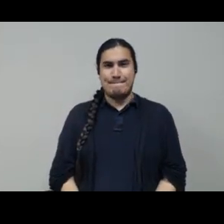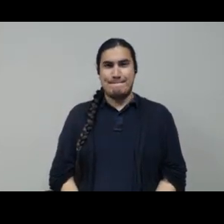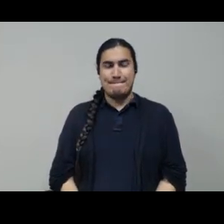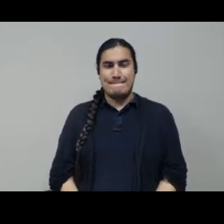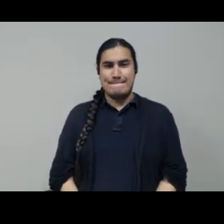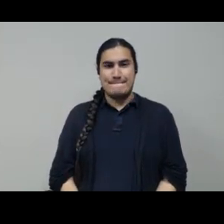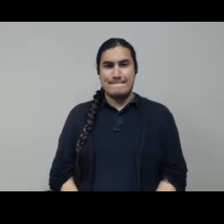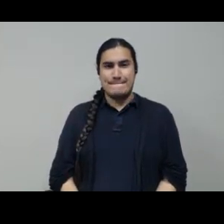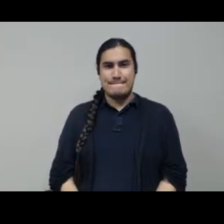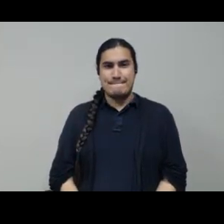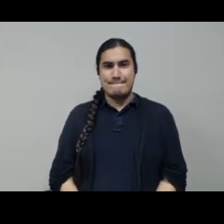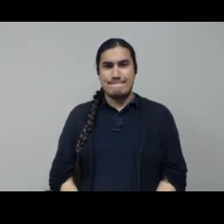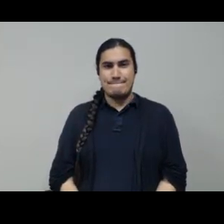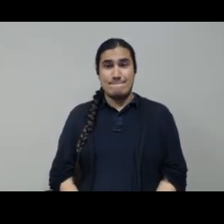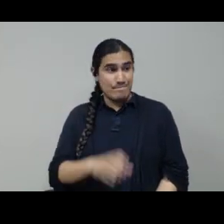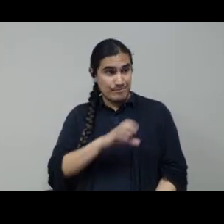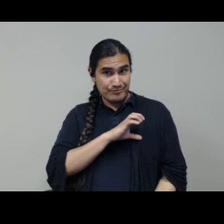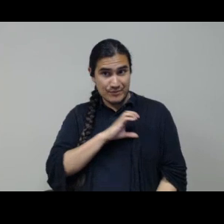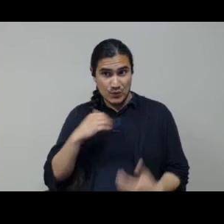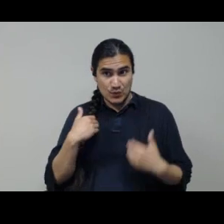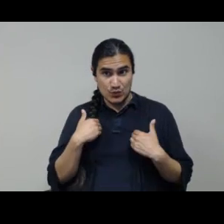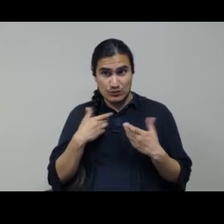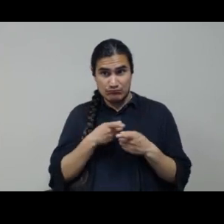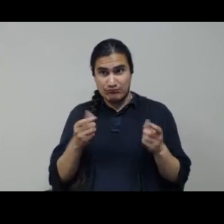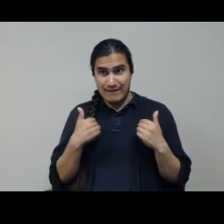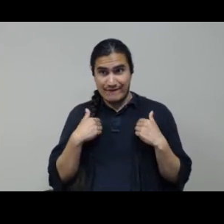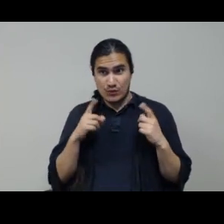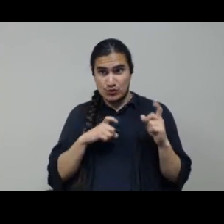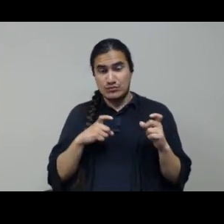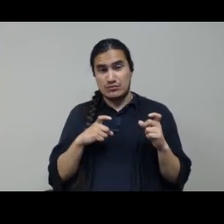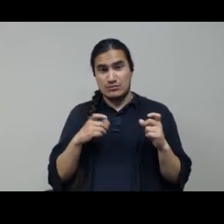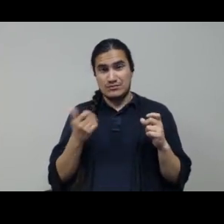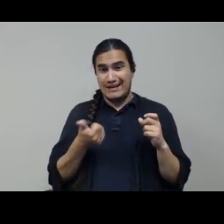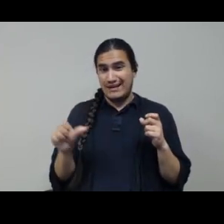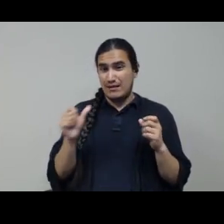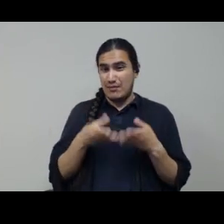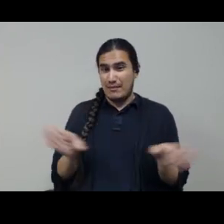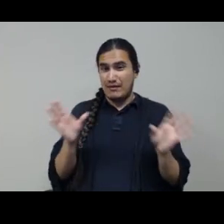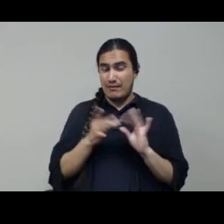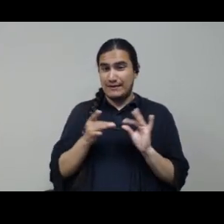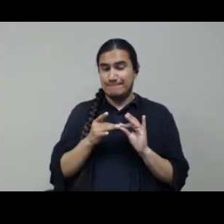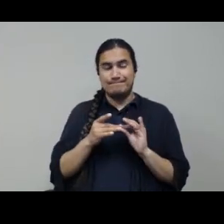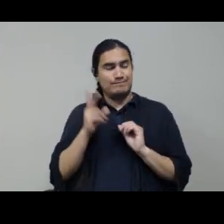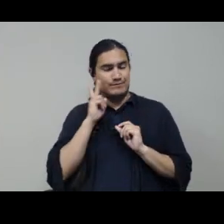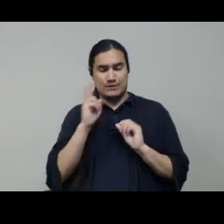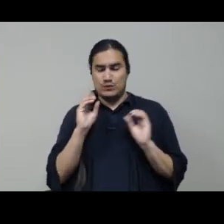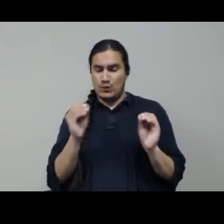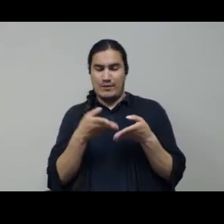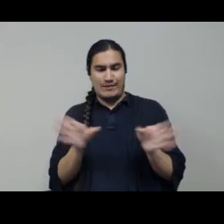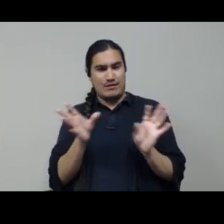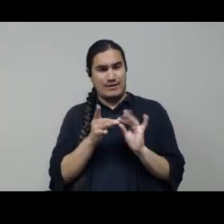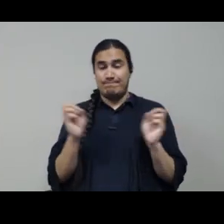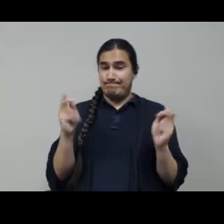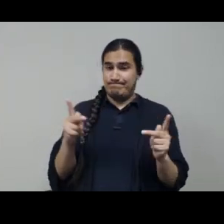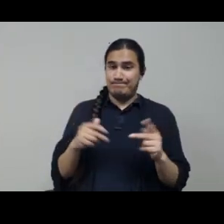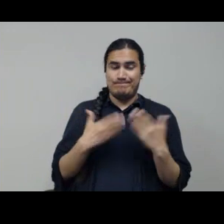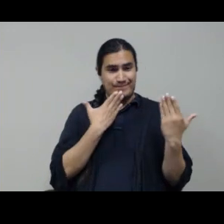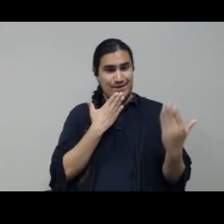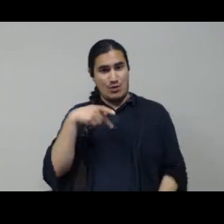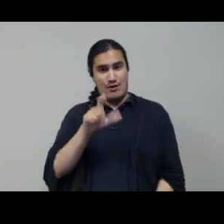Do any of the commissioners have questions? Do we have any public comment? I see no public comment. Okay. Thank you,